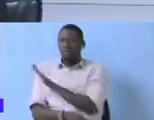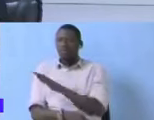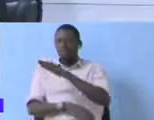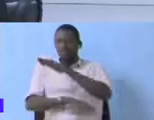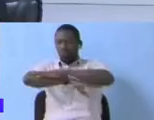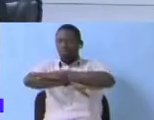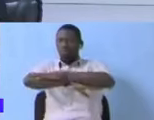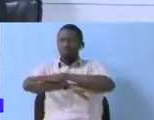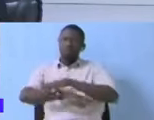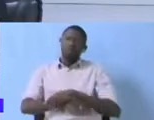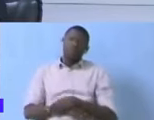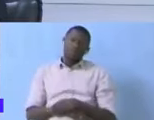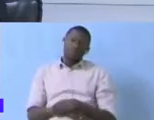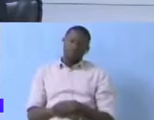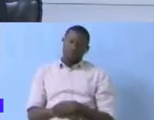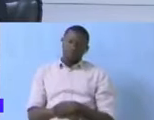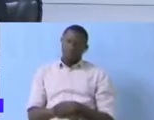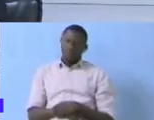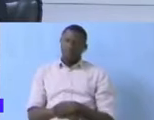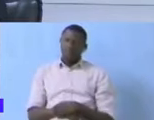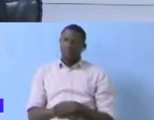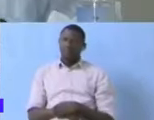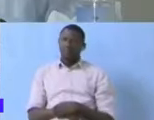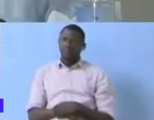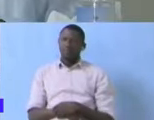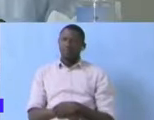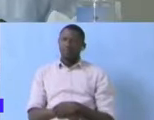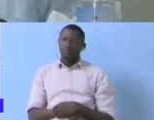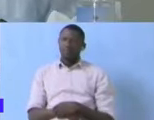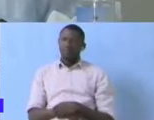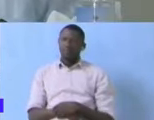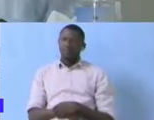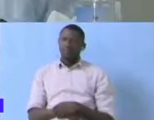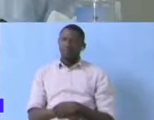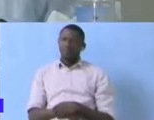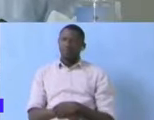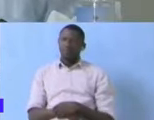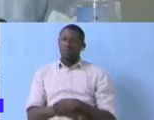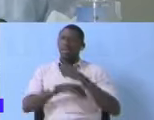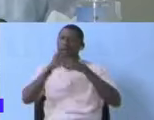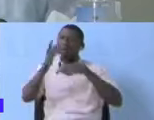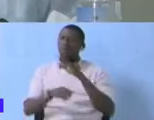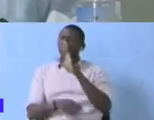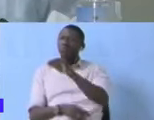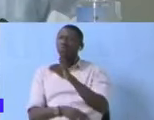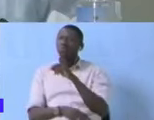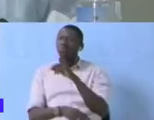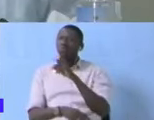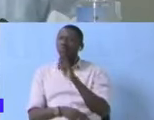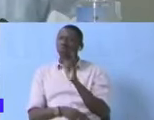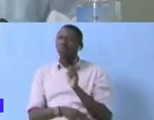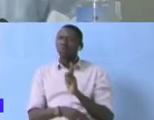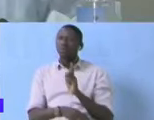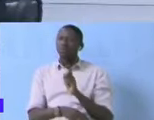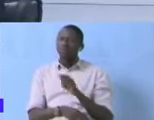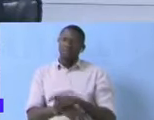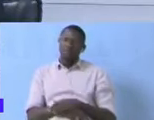And what did you do after that? Yamune ke brin silang ye karambu bula. Kabiruma karanga bula